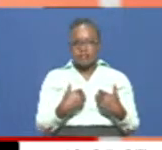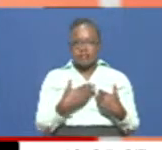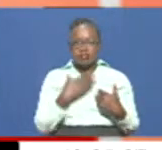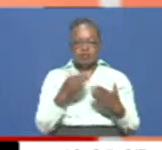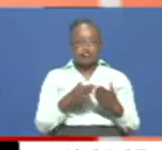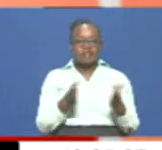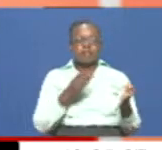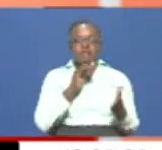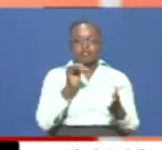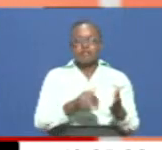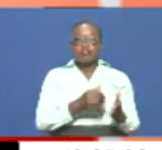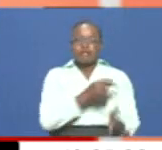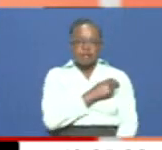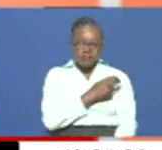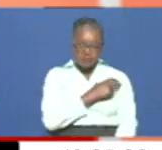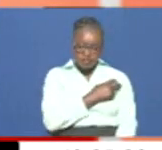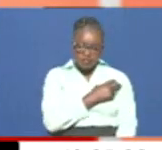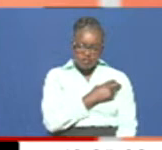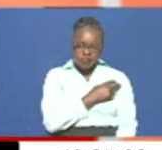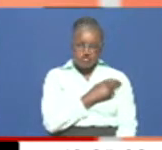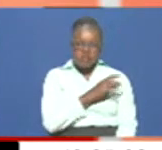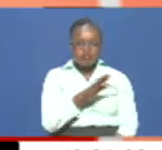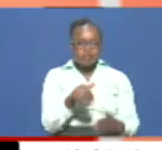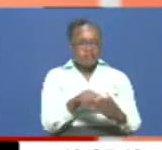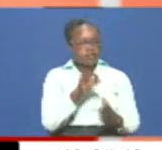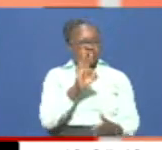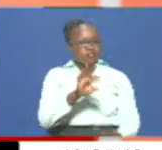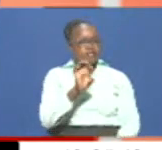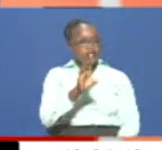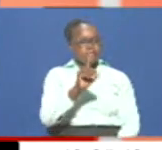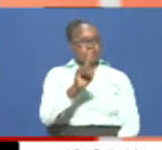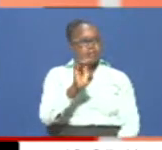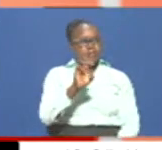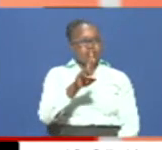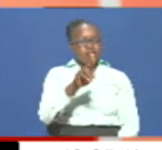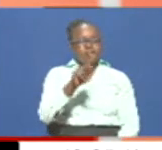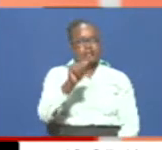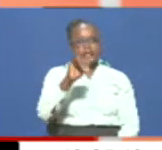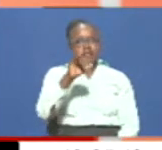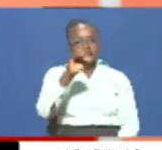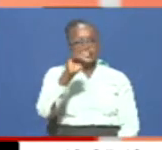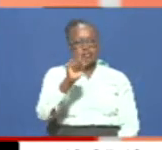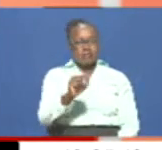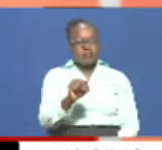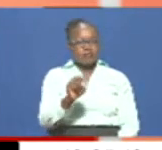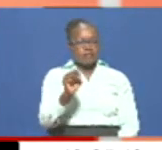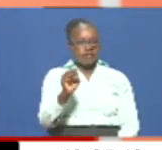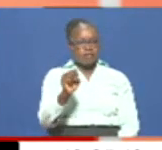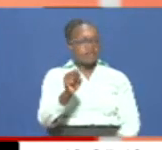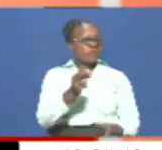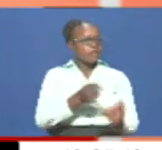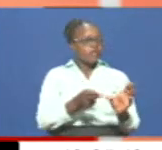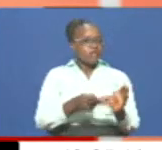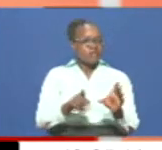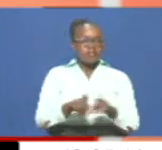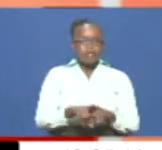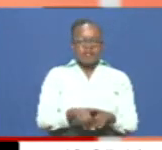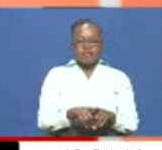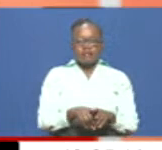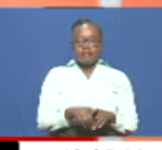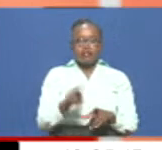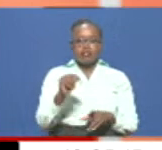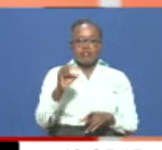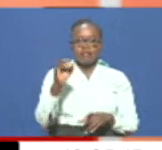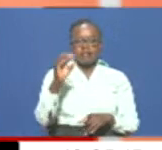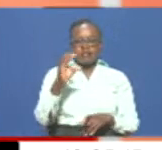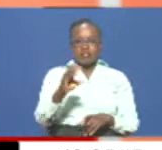it's a consultative and all the federations are made part and parcel. The National Olympic Committee Constitution provides that the